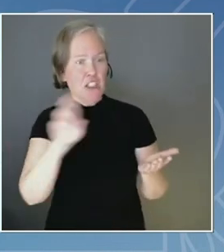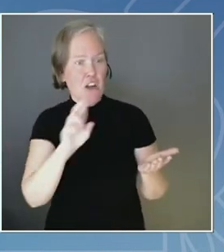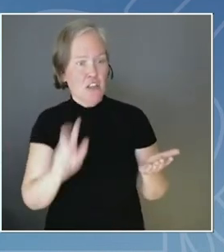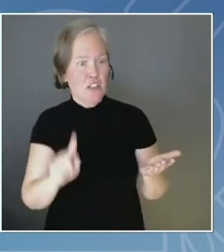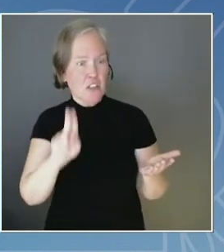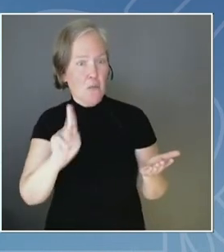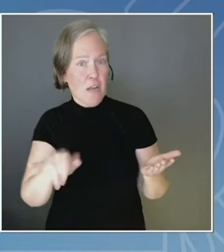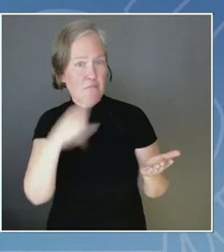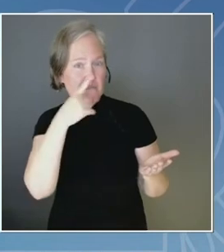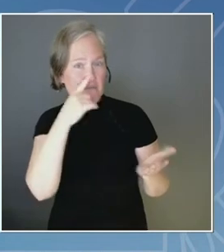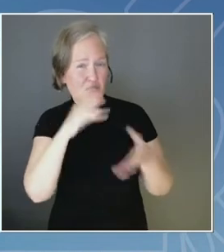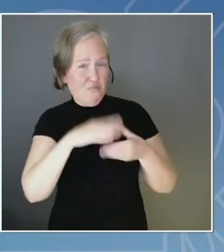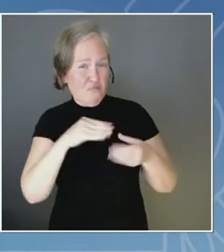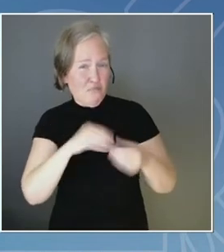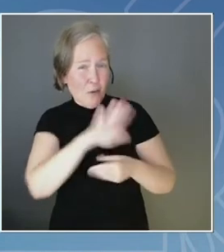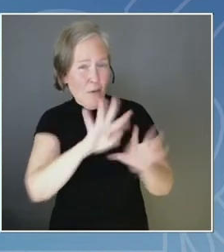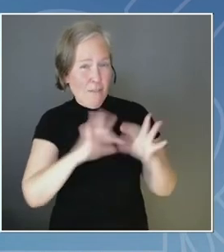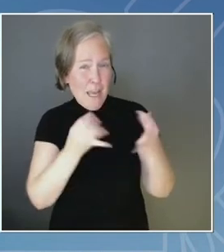story?